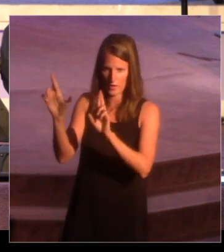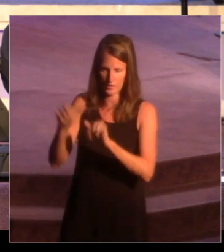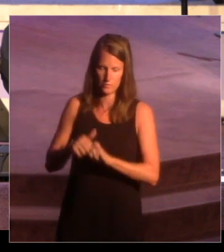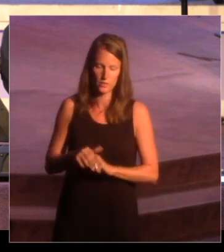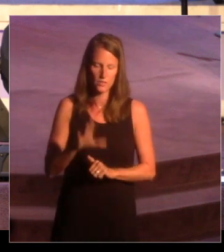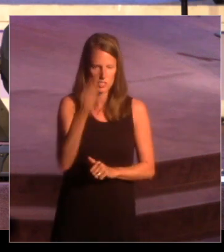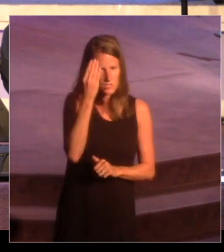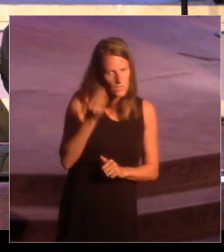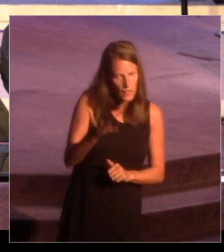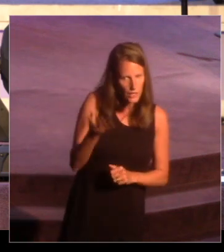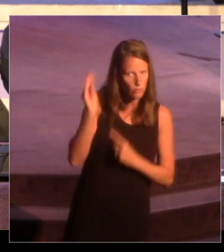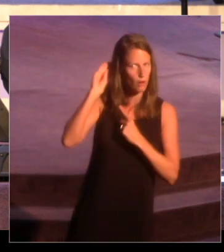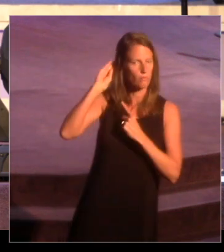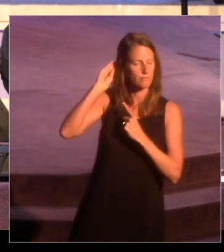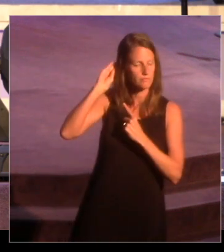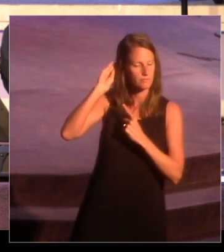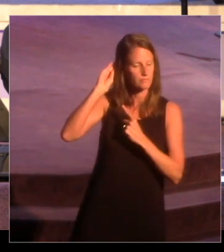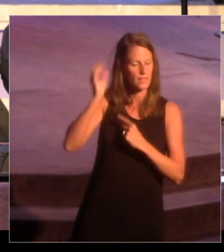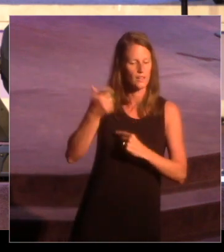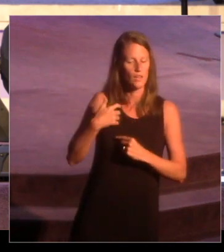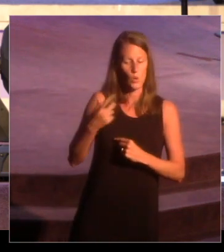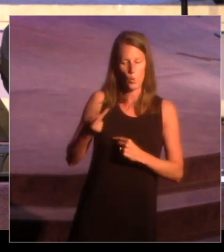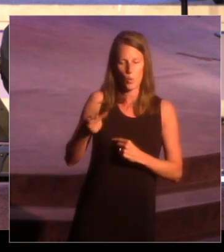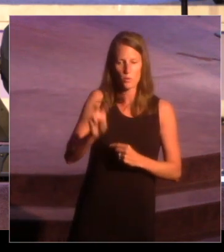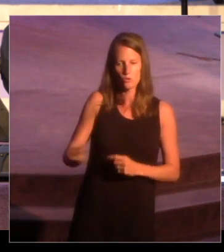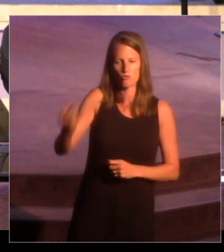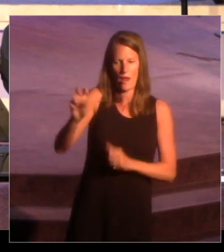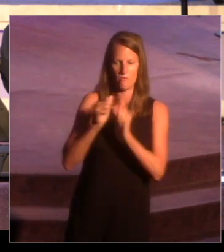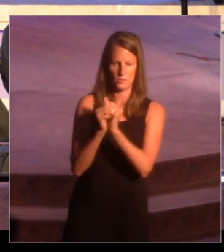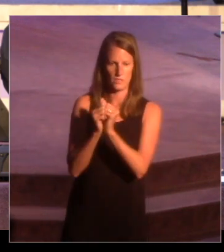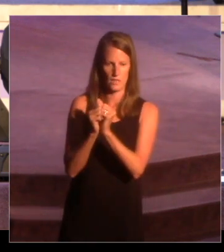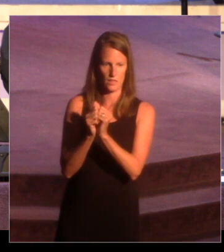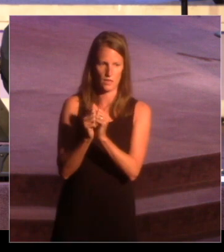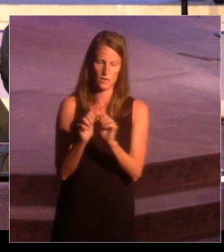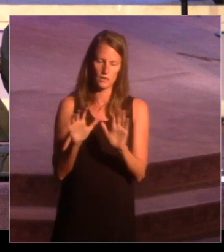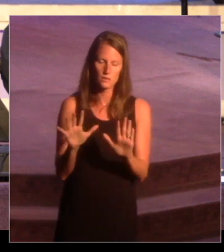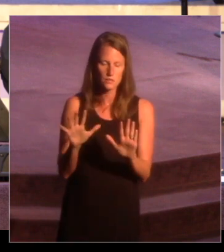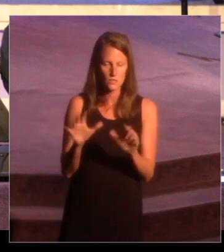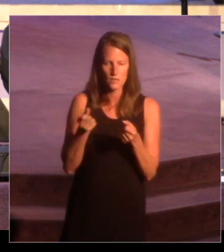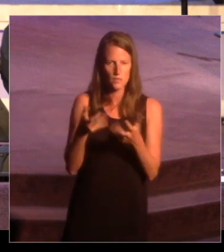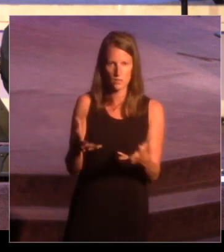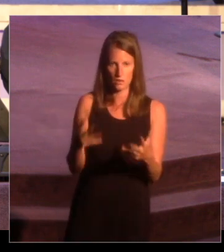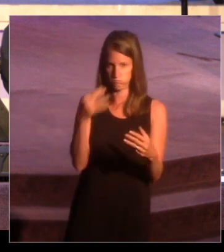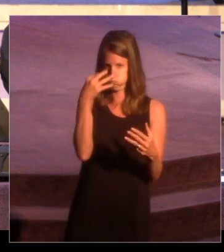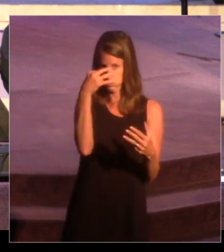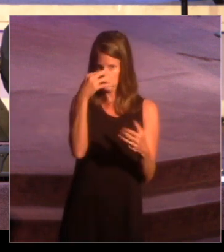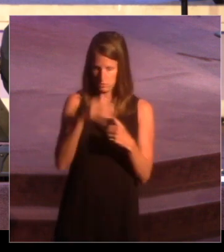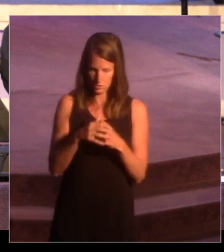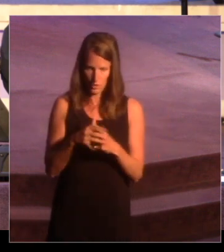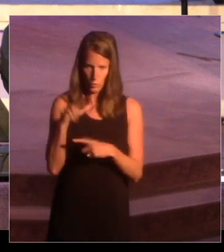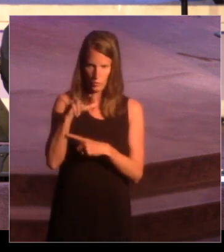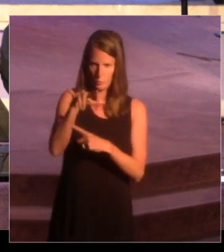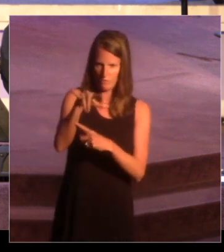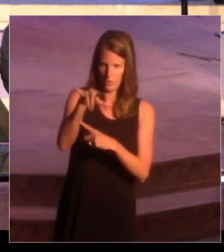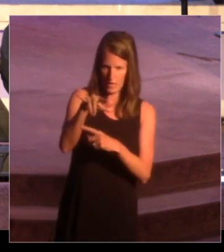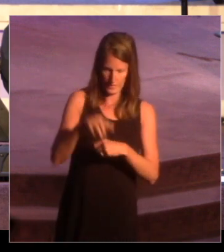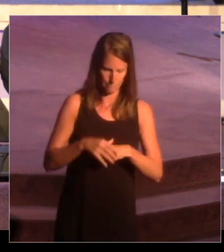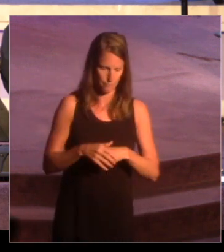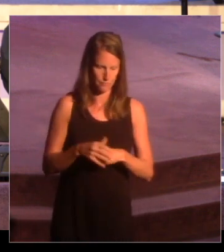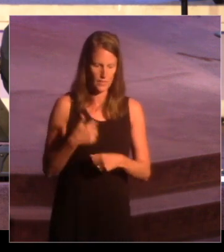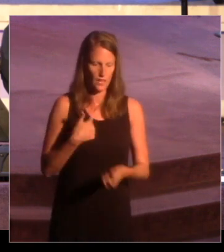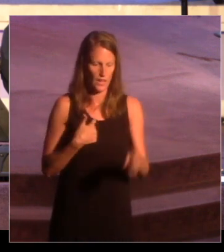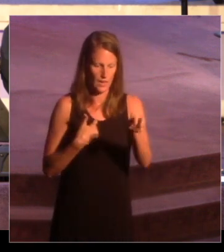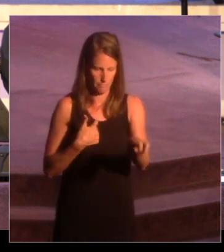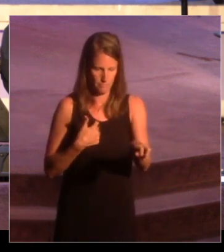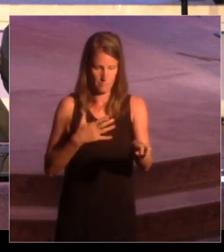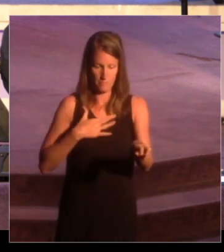note, when I would travel with him, it was maddening because we're on this flight. I'm in the row in